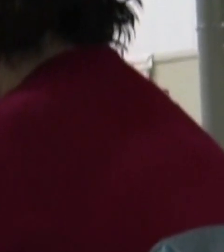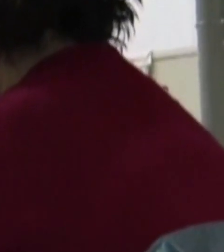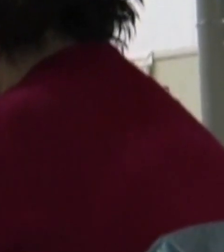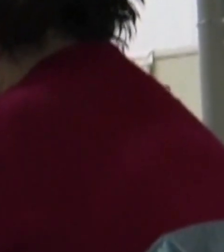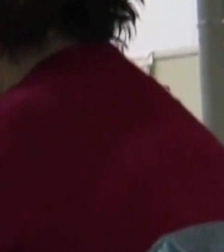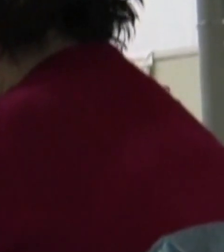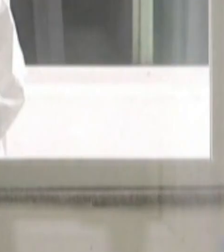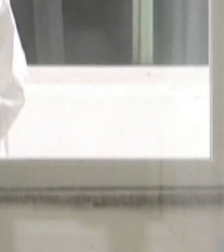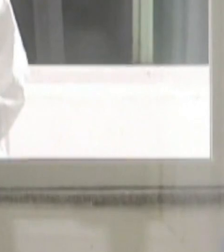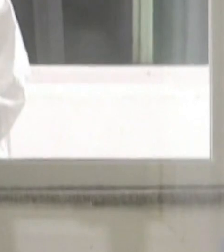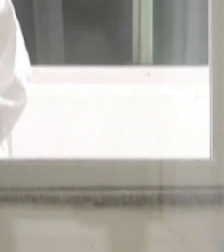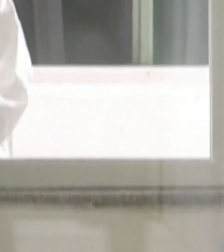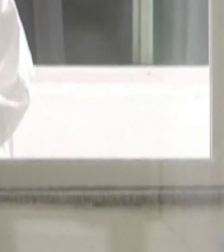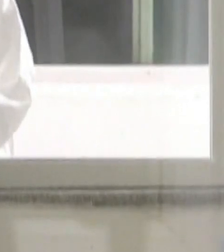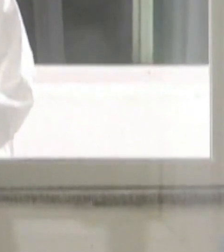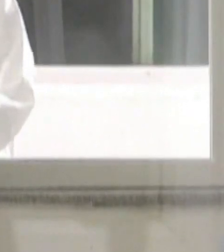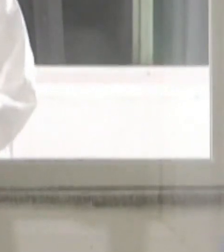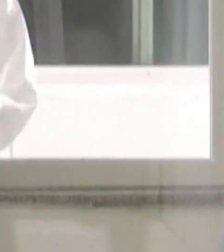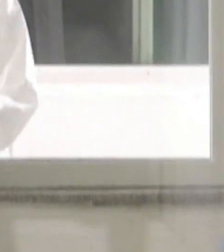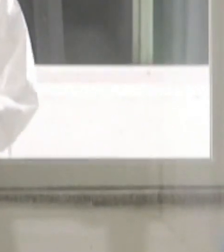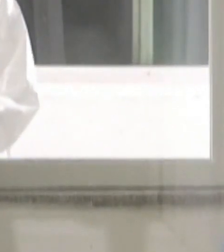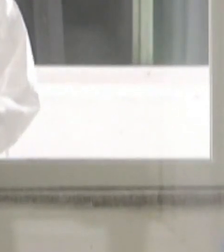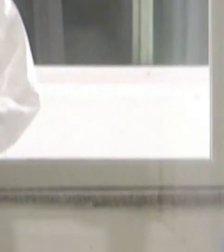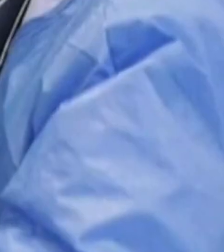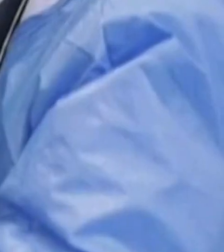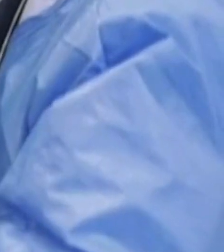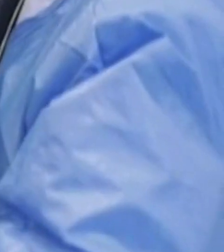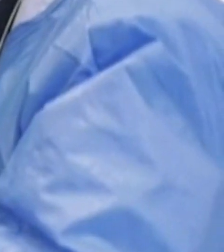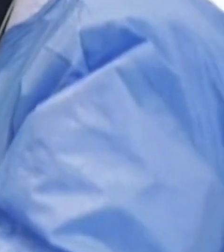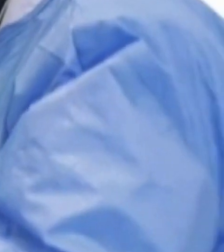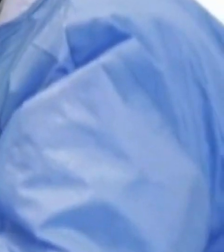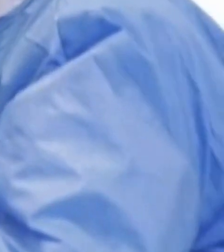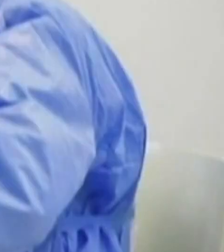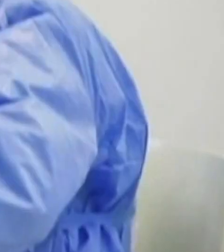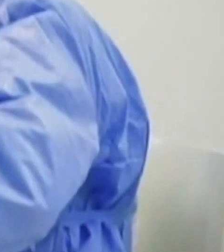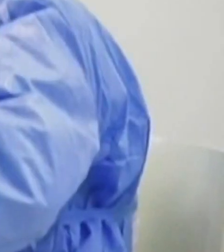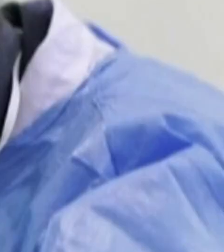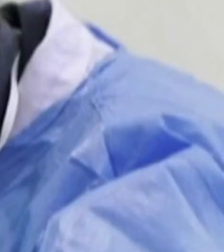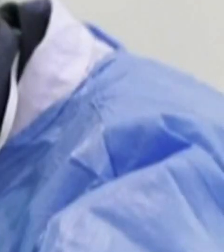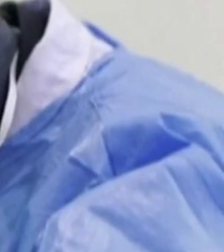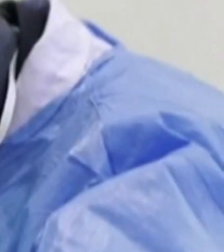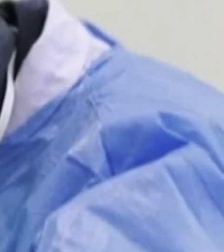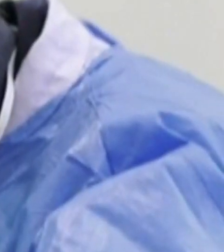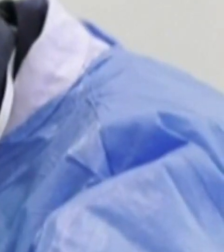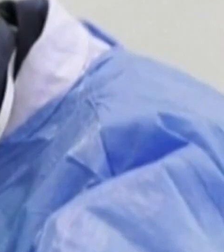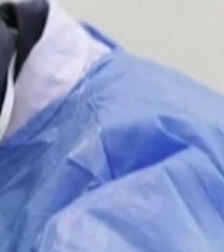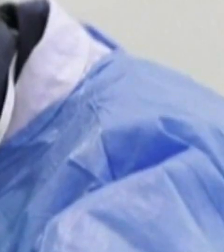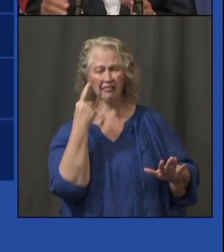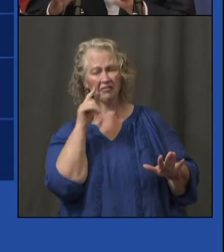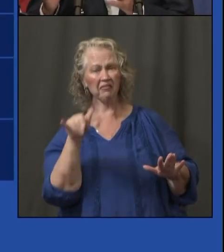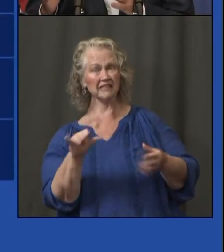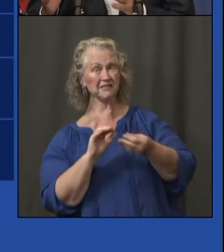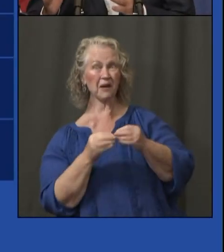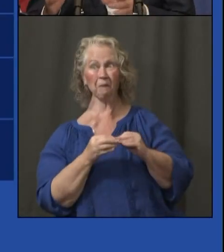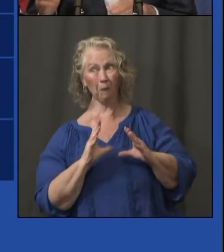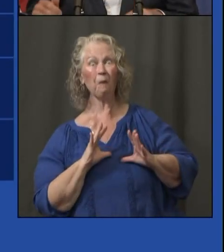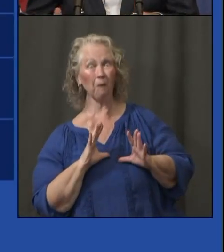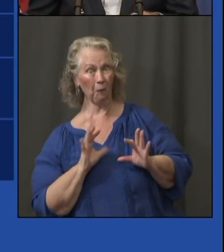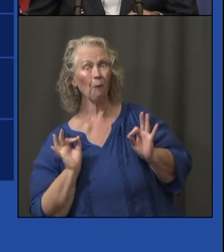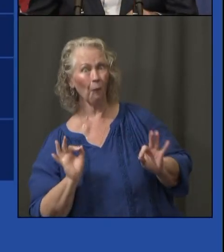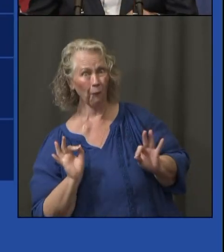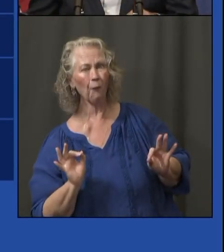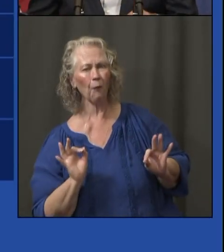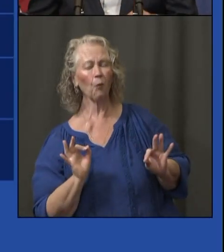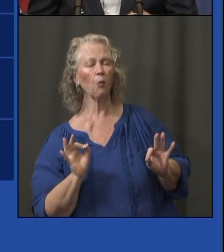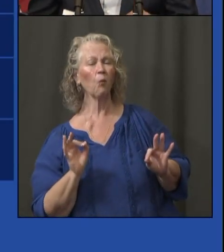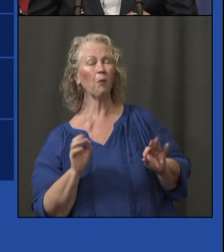safety measures like wearing face masks and socially distance. Numbers for granted. They are good news, and